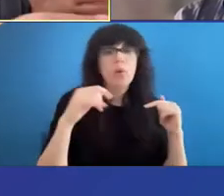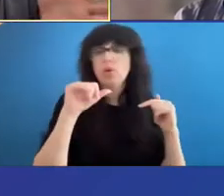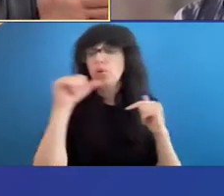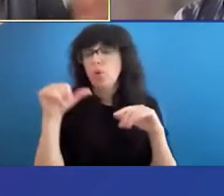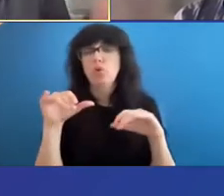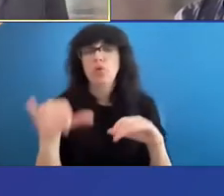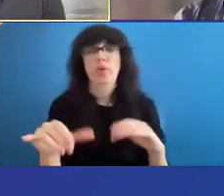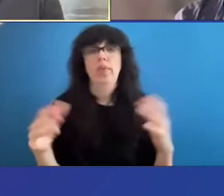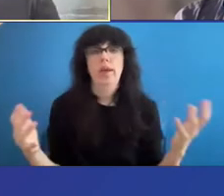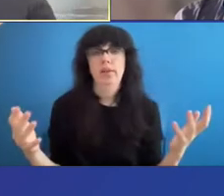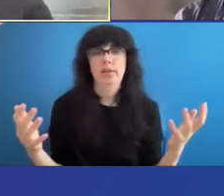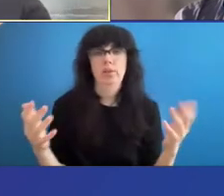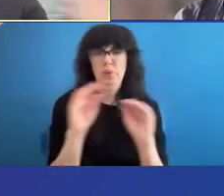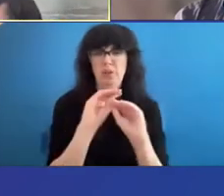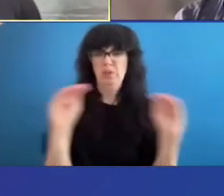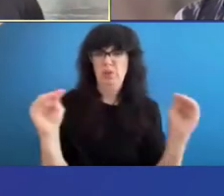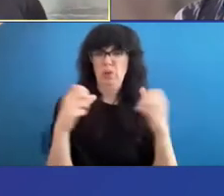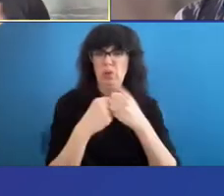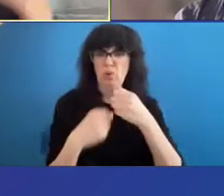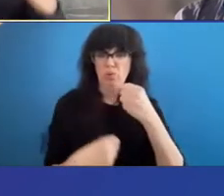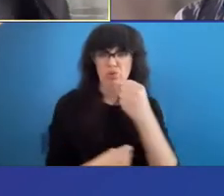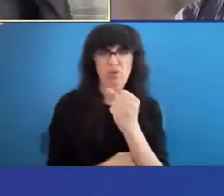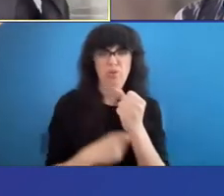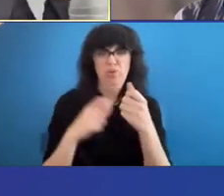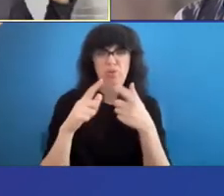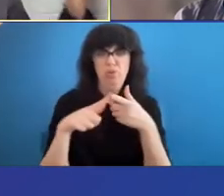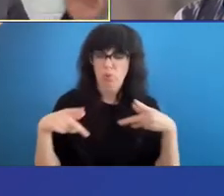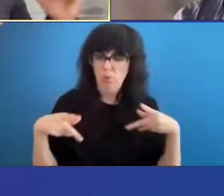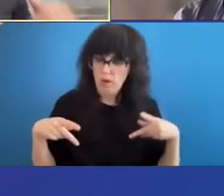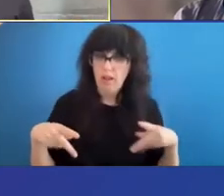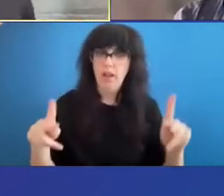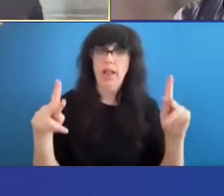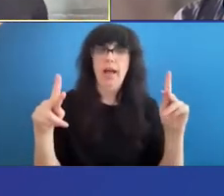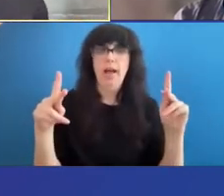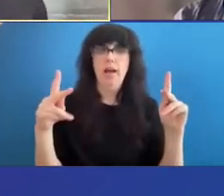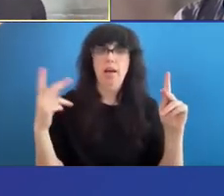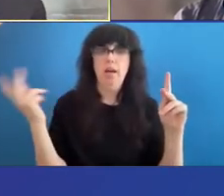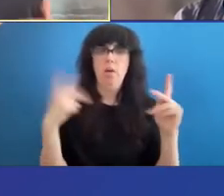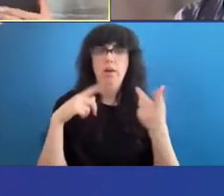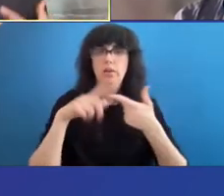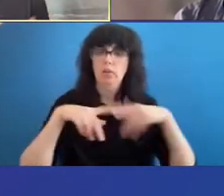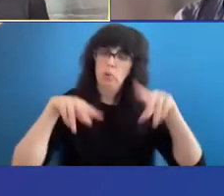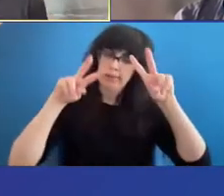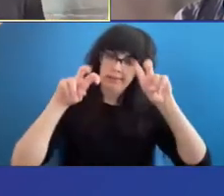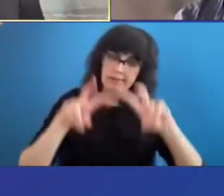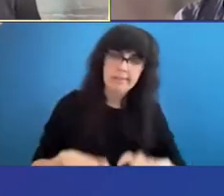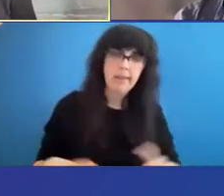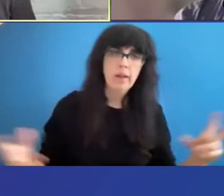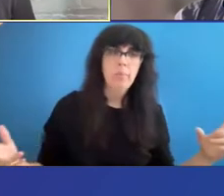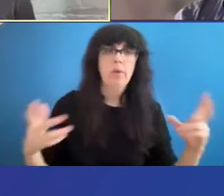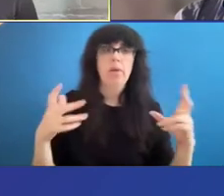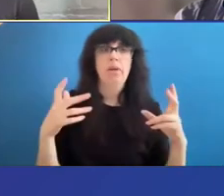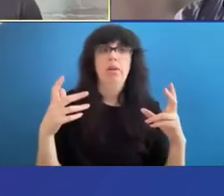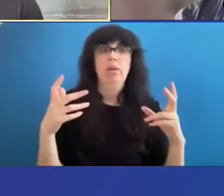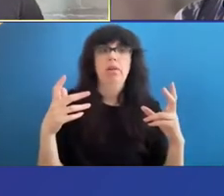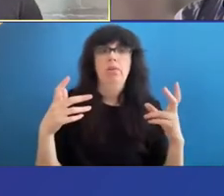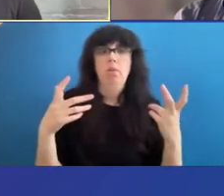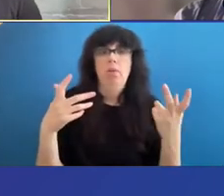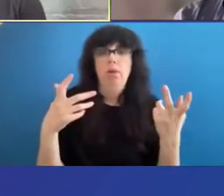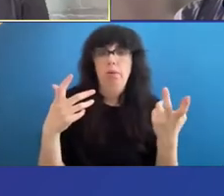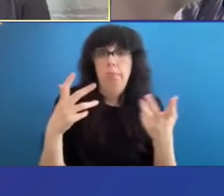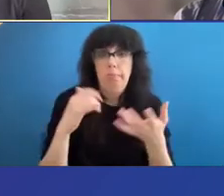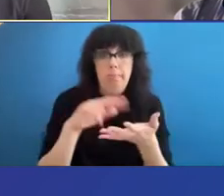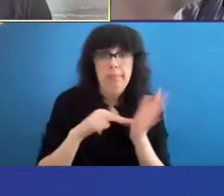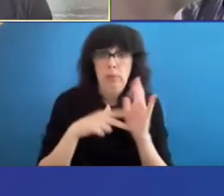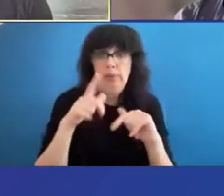even have structures that allow us to examine this, much less make the change in all